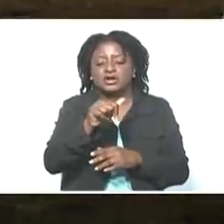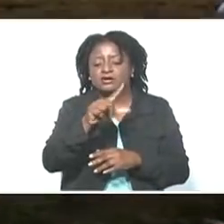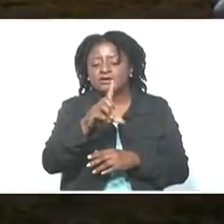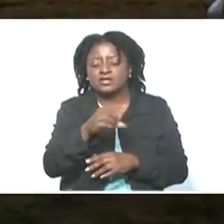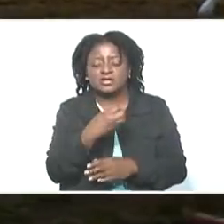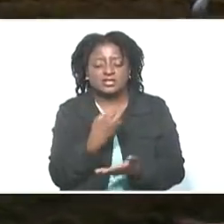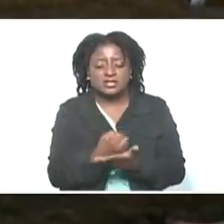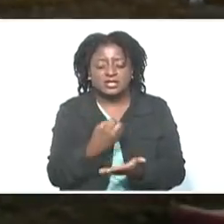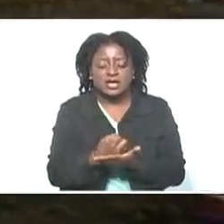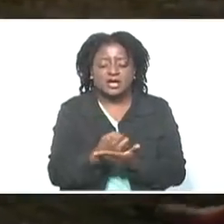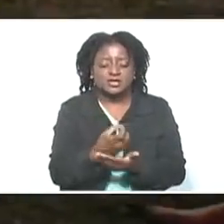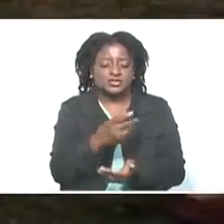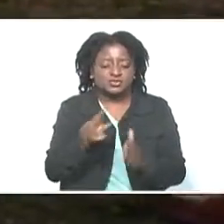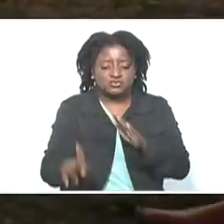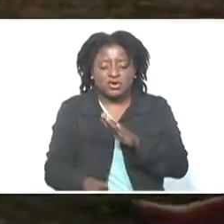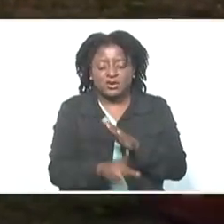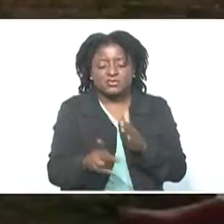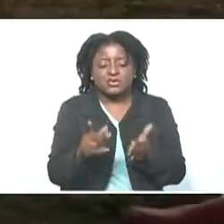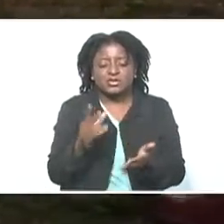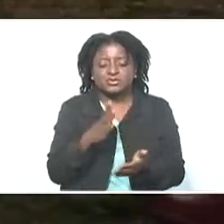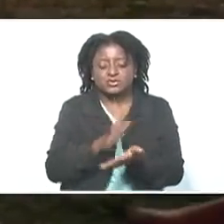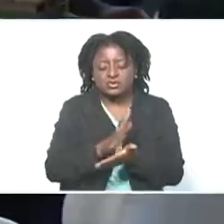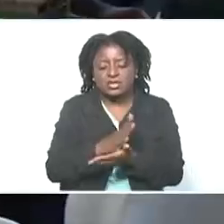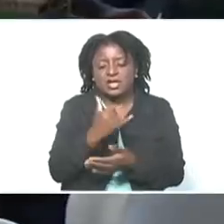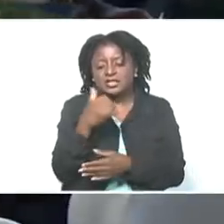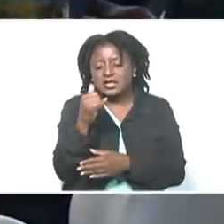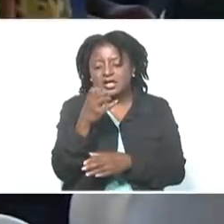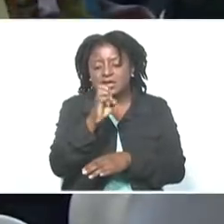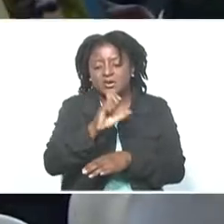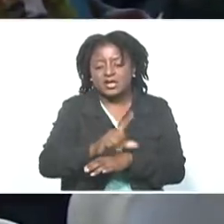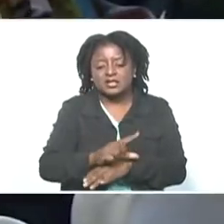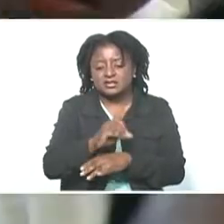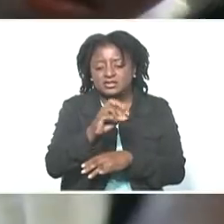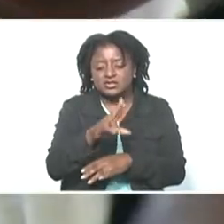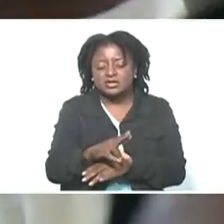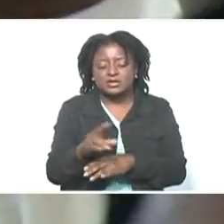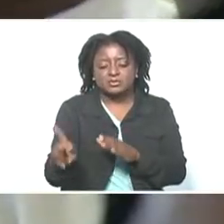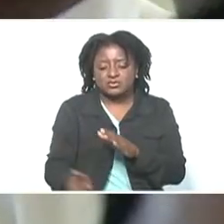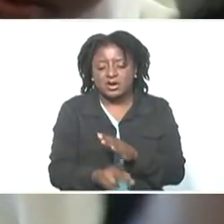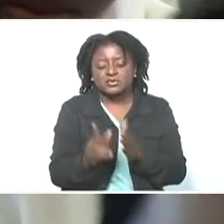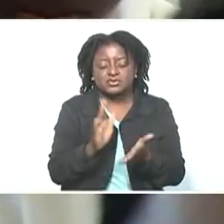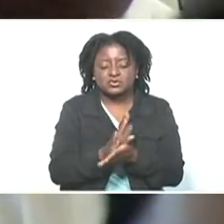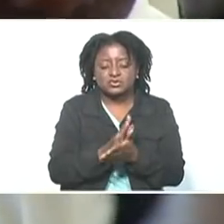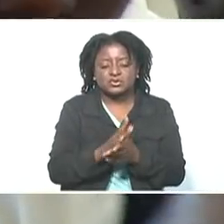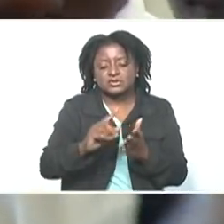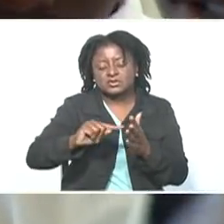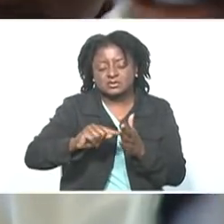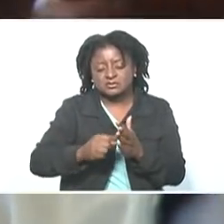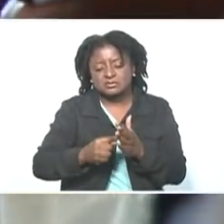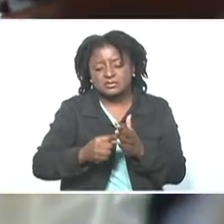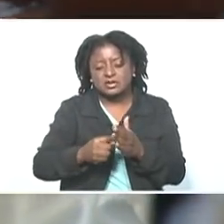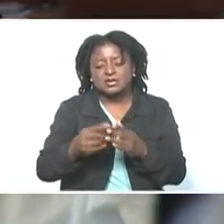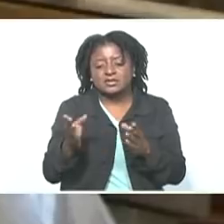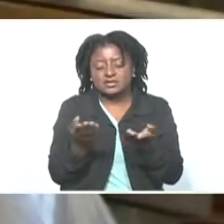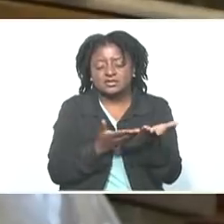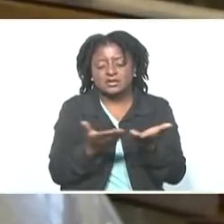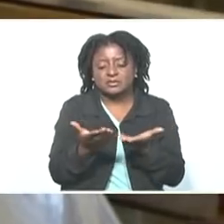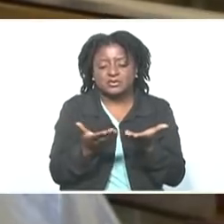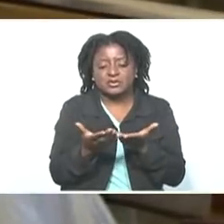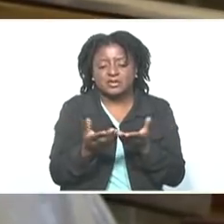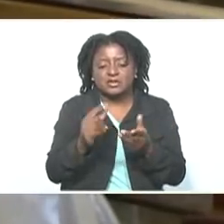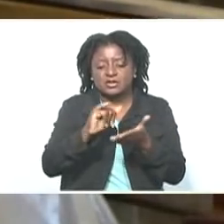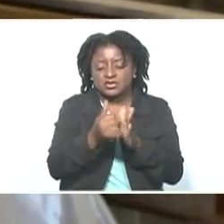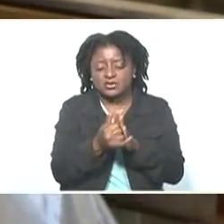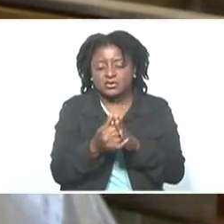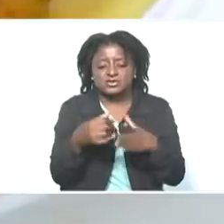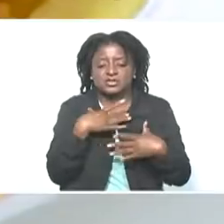and Yellow Elder Primary Choir punctuated the opening ceremony. That wasn't the only involvement by students. Those interested